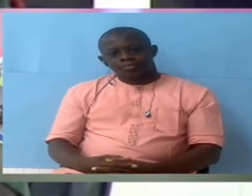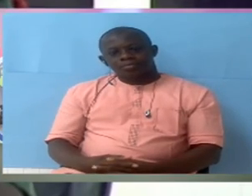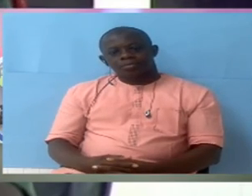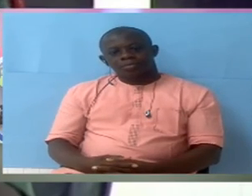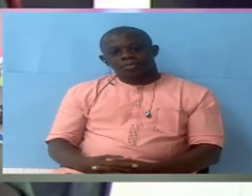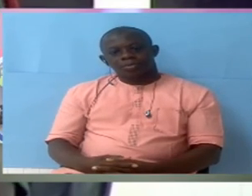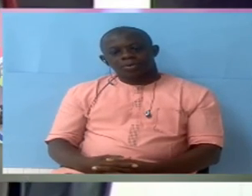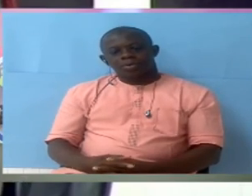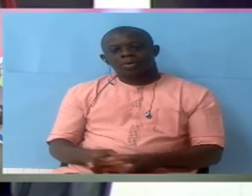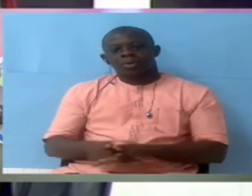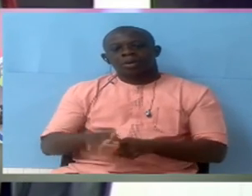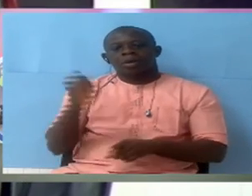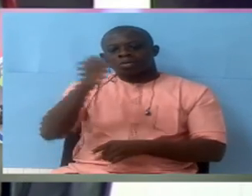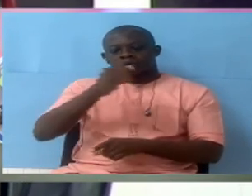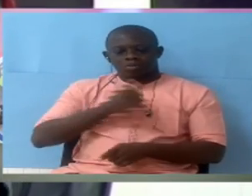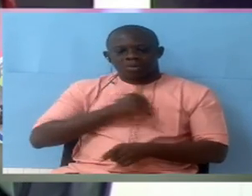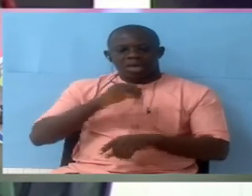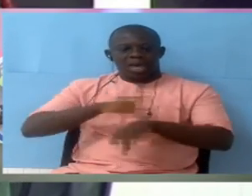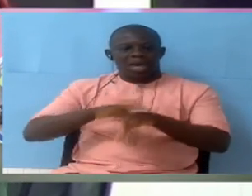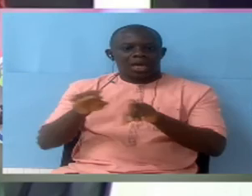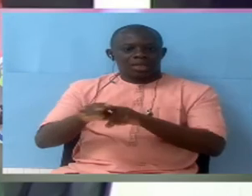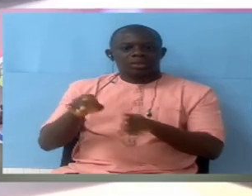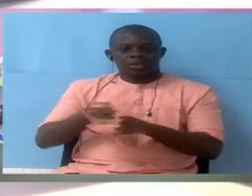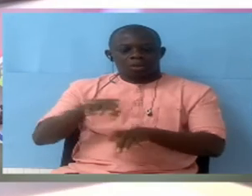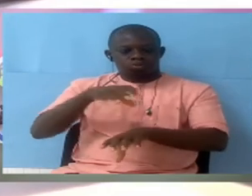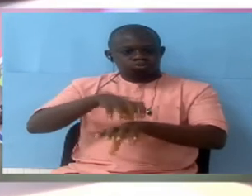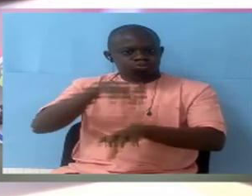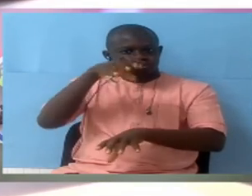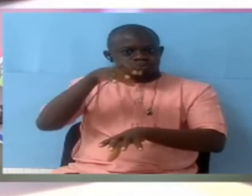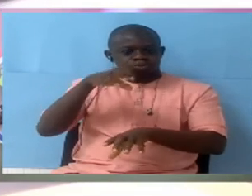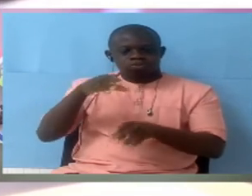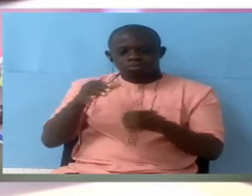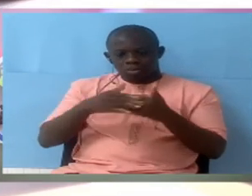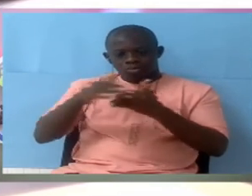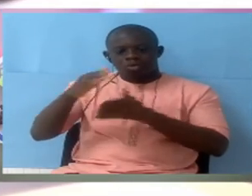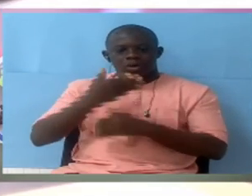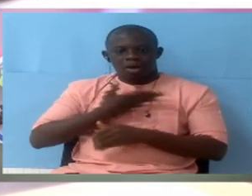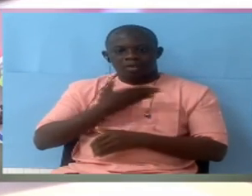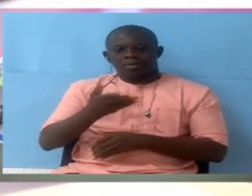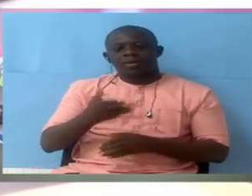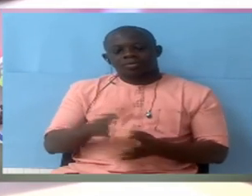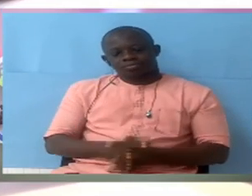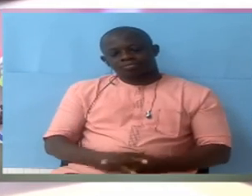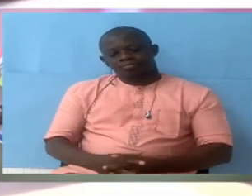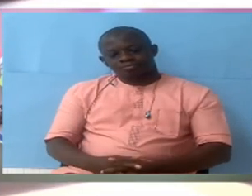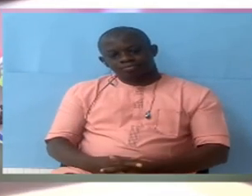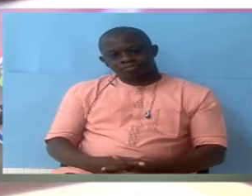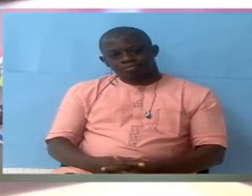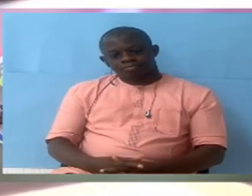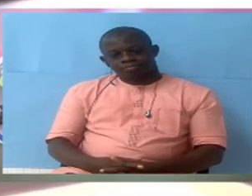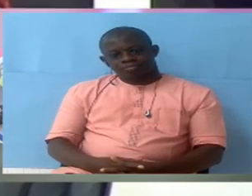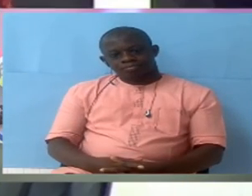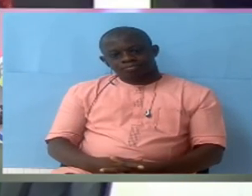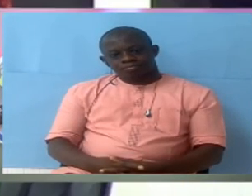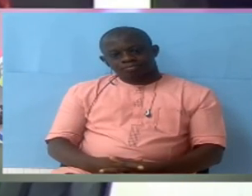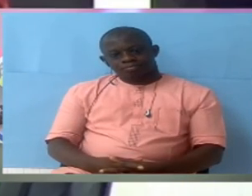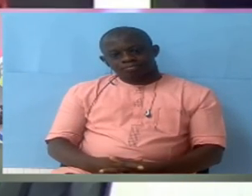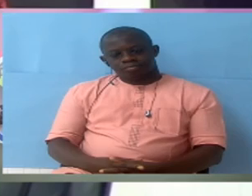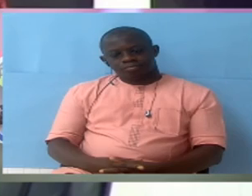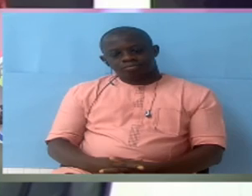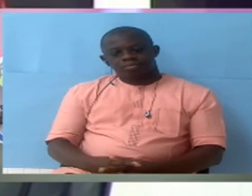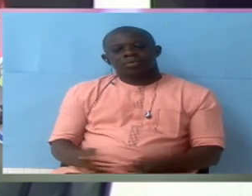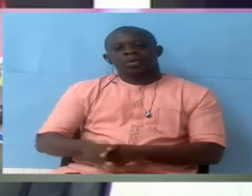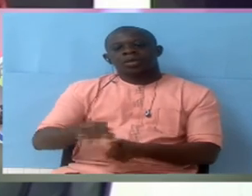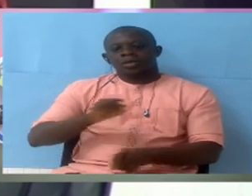Because my hand was swollen like a pancake. Nek suma loxo bi dooro na di neewi comme pancake. So he said